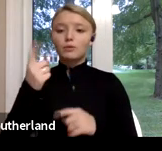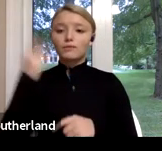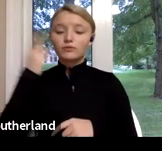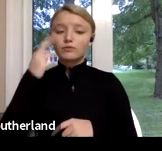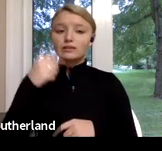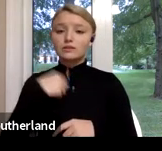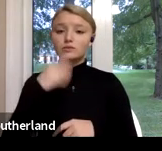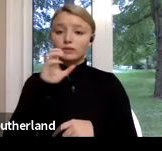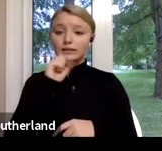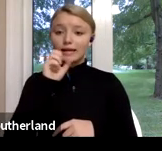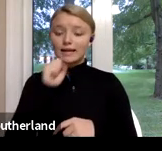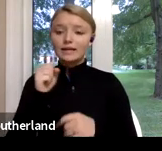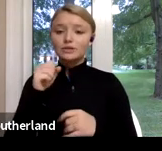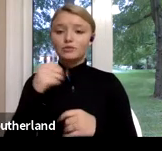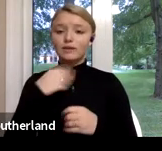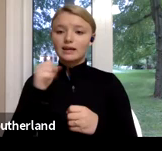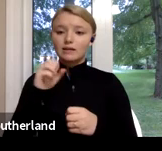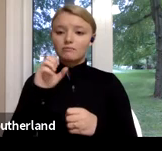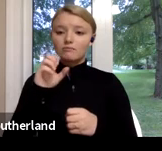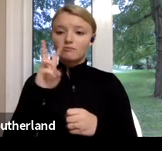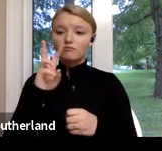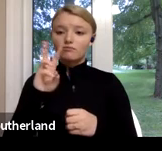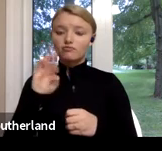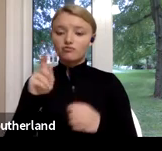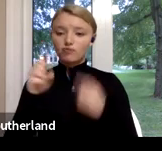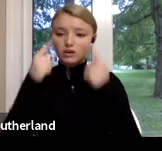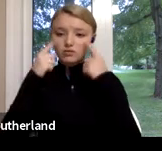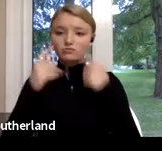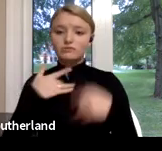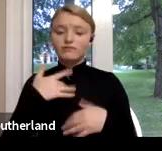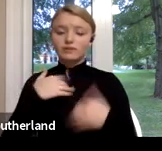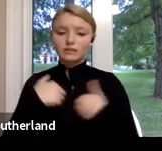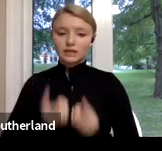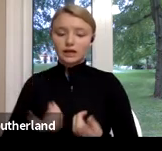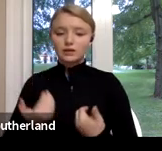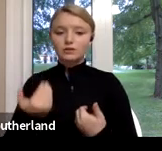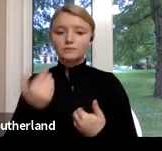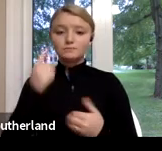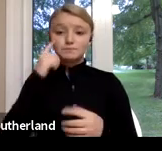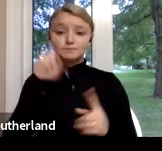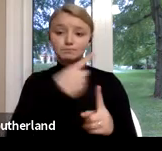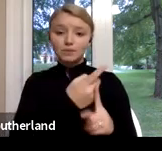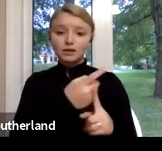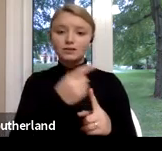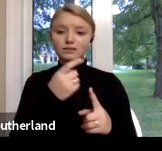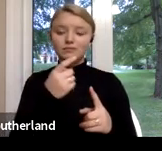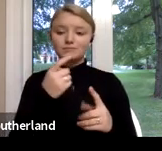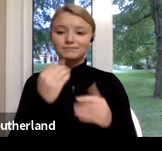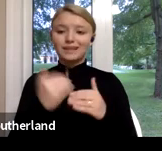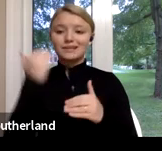get wrinkles, and the reasons we feel tired is because of an excess amount of free radicals in our